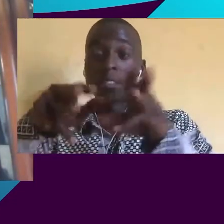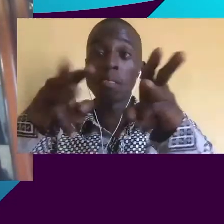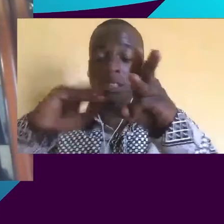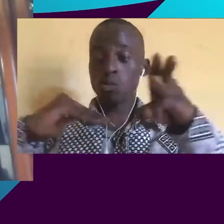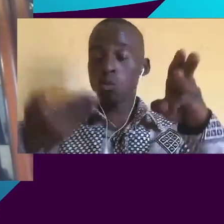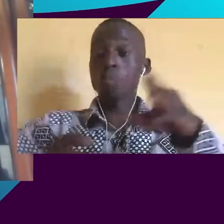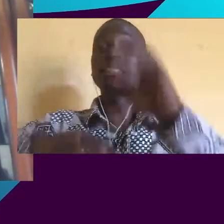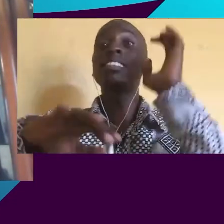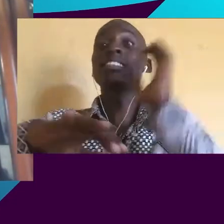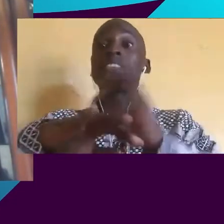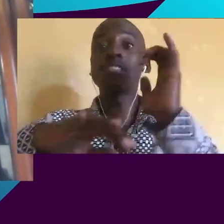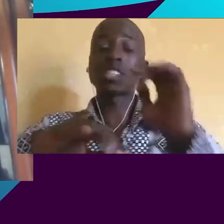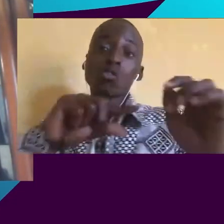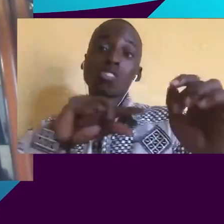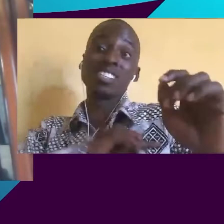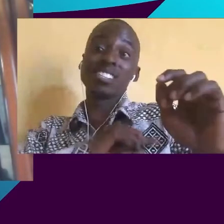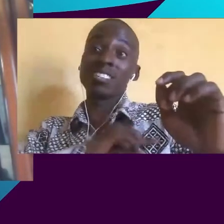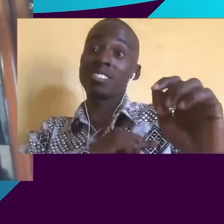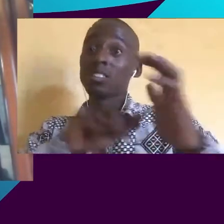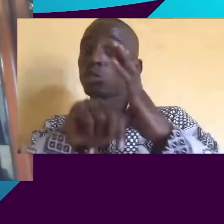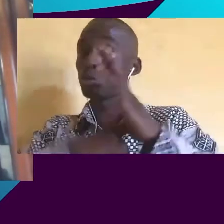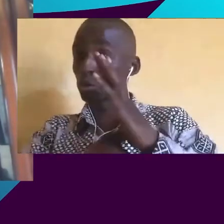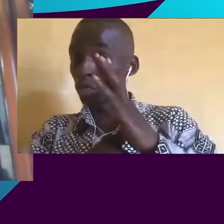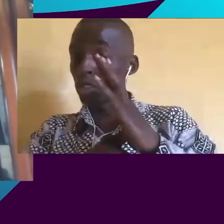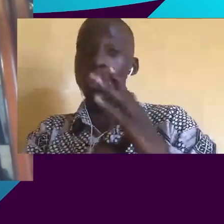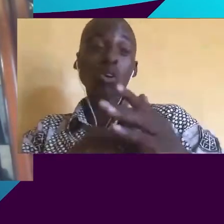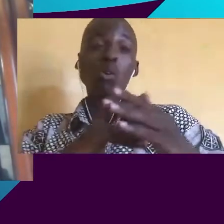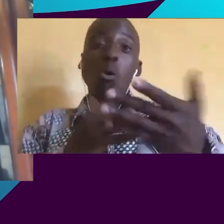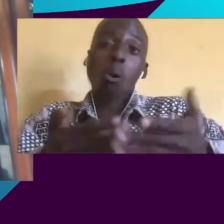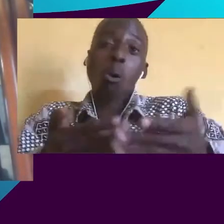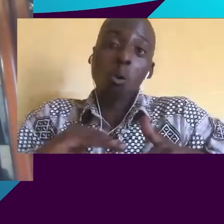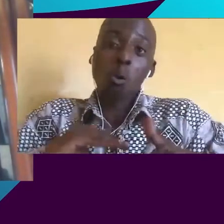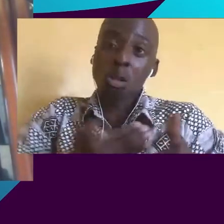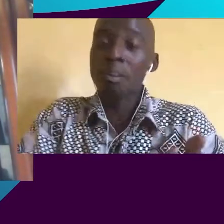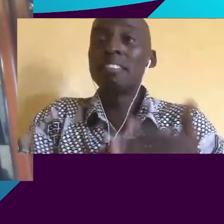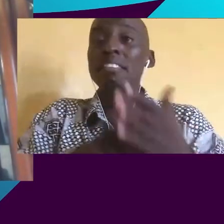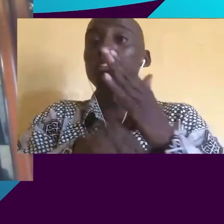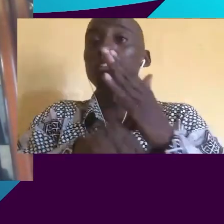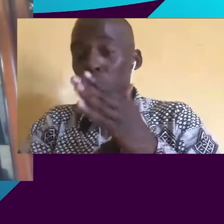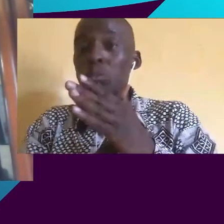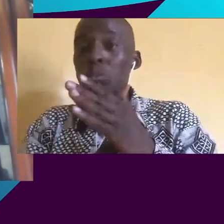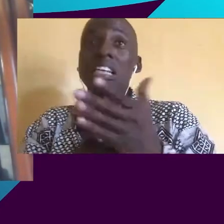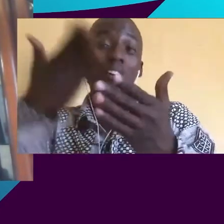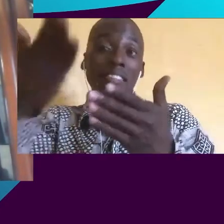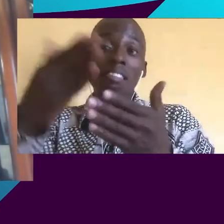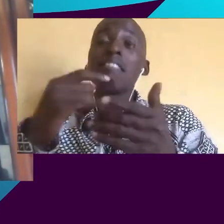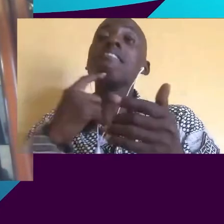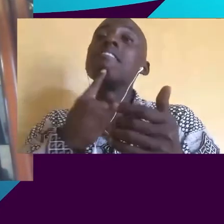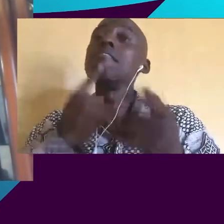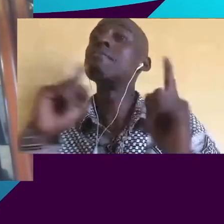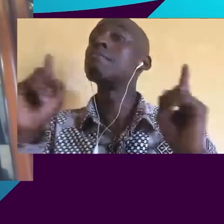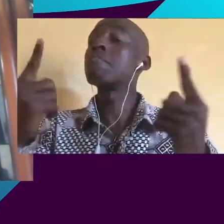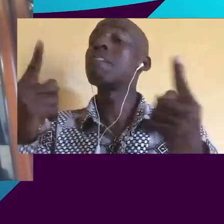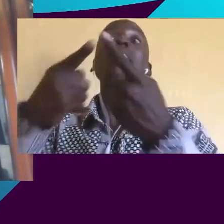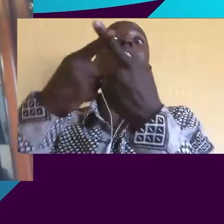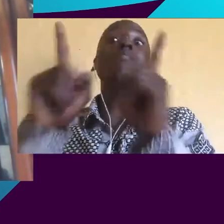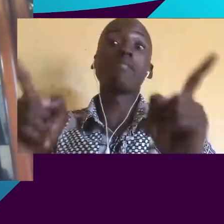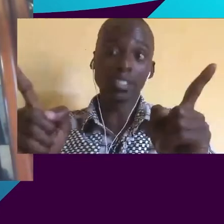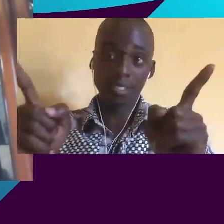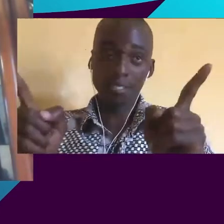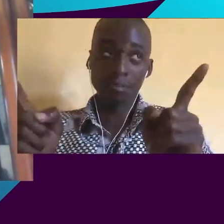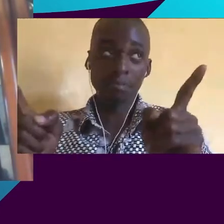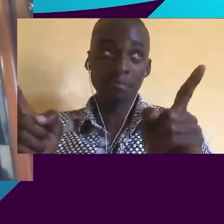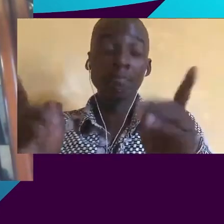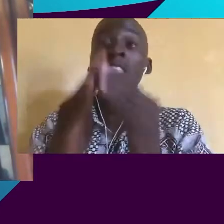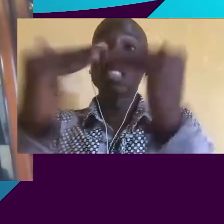gender responsiveness or women issues that are there for the female, they are totally different. And again, I'll give